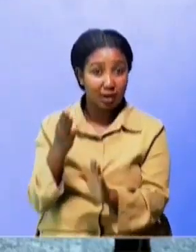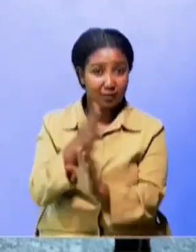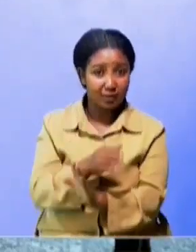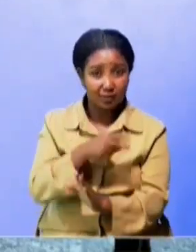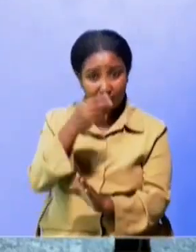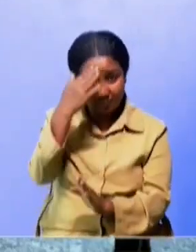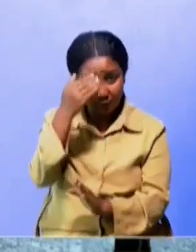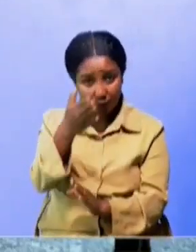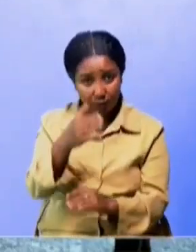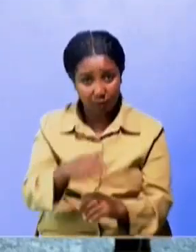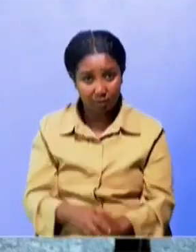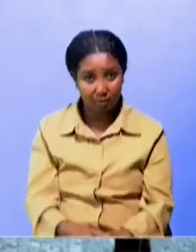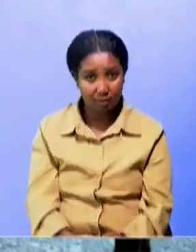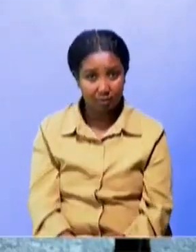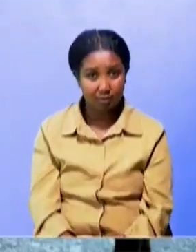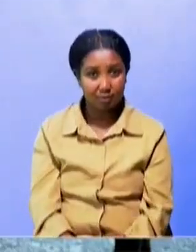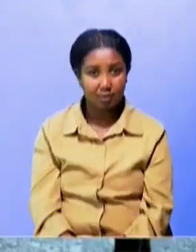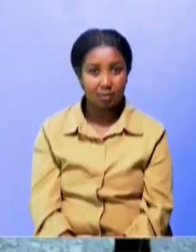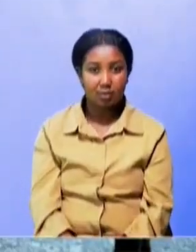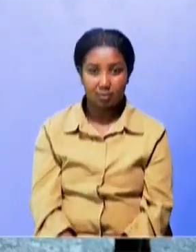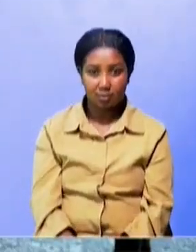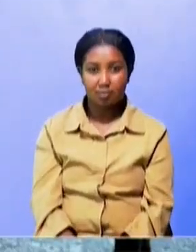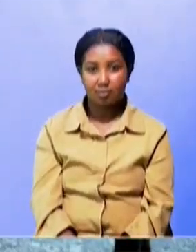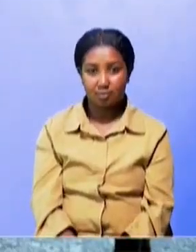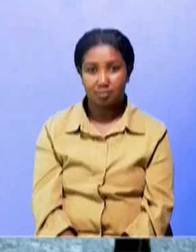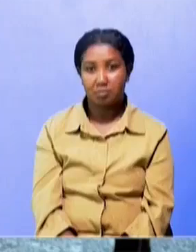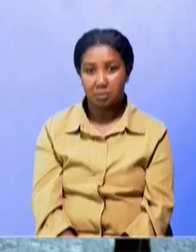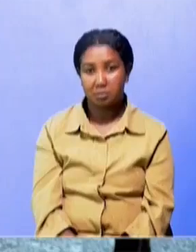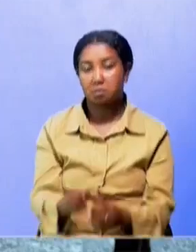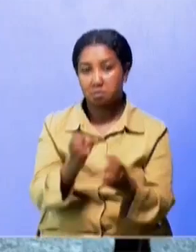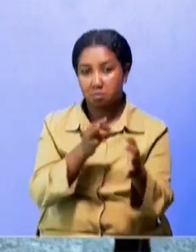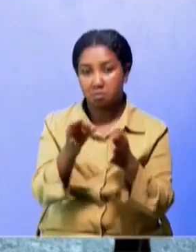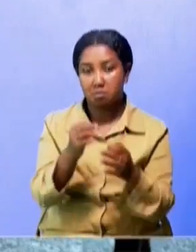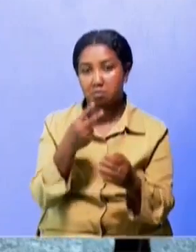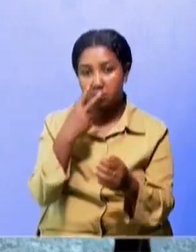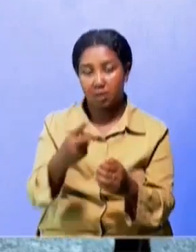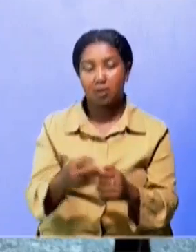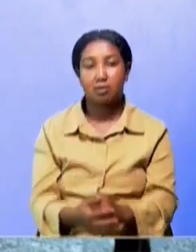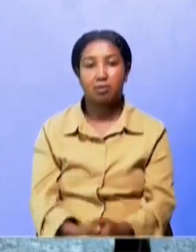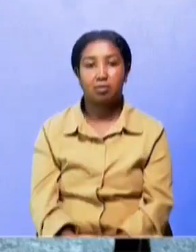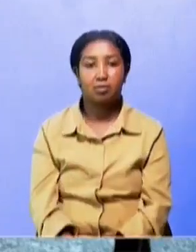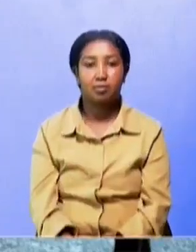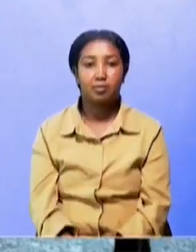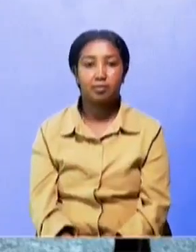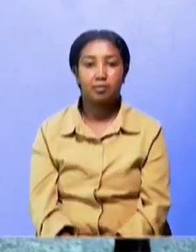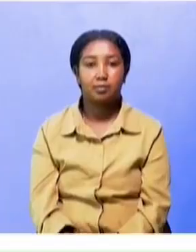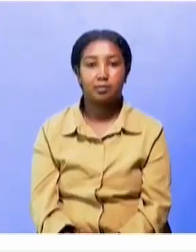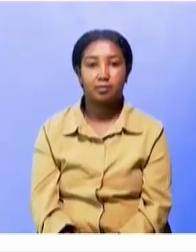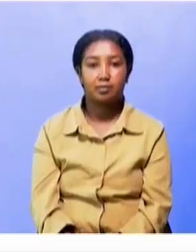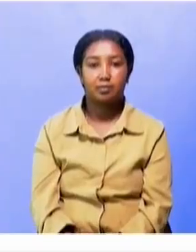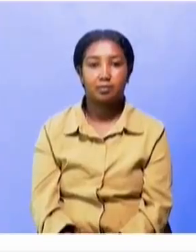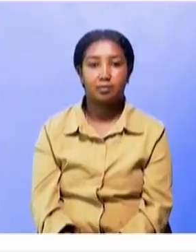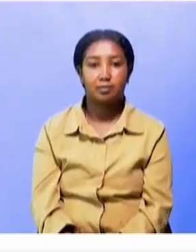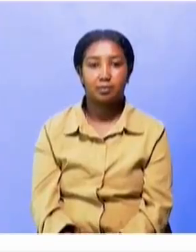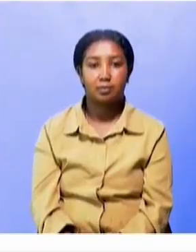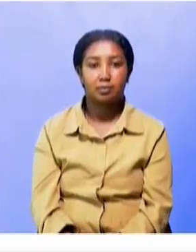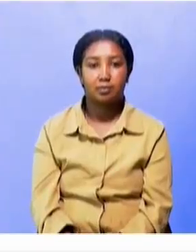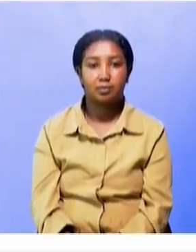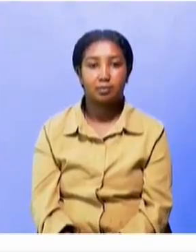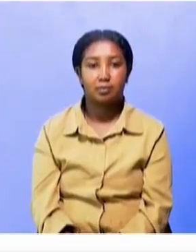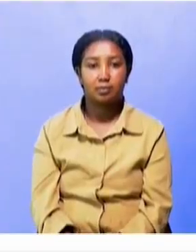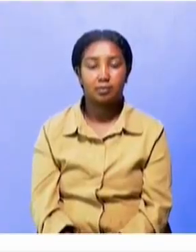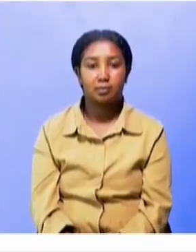verb. I would like to mention or to say some of the sentences. Right? Good.